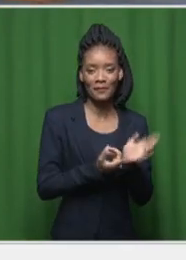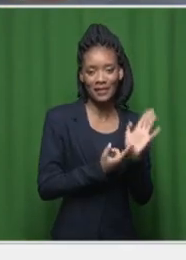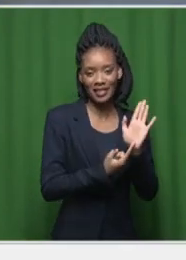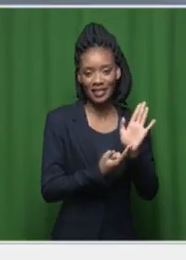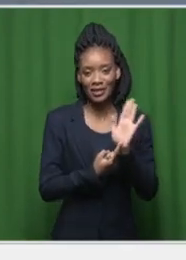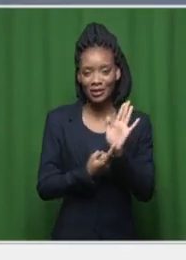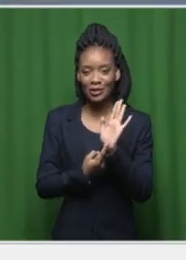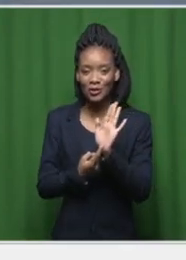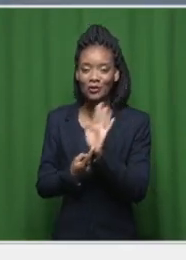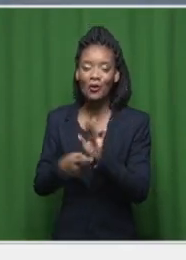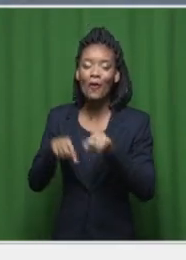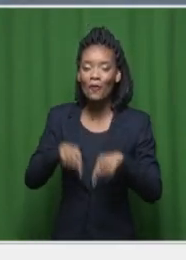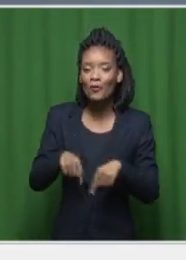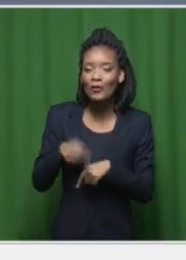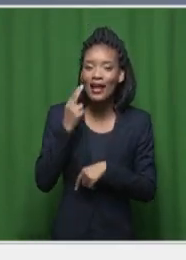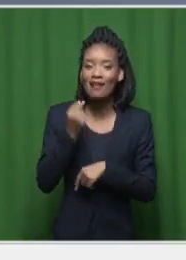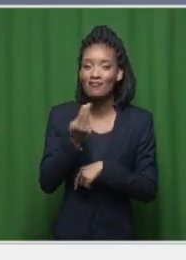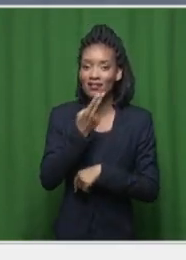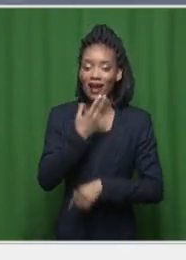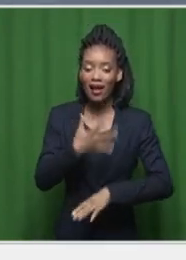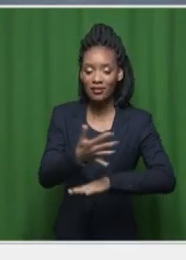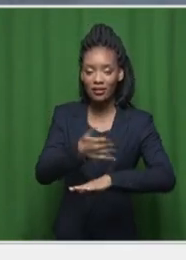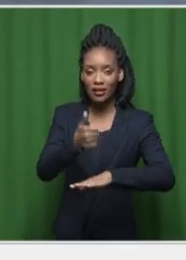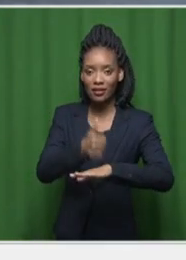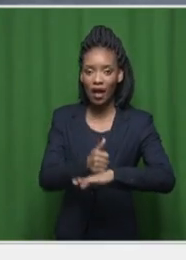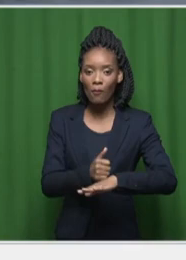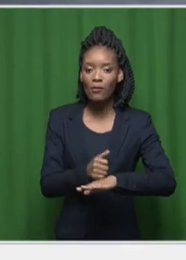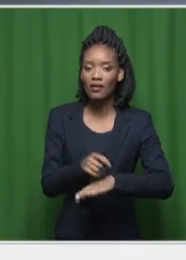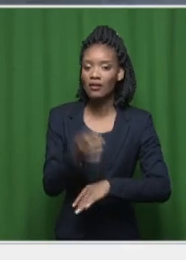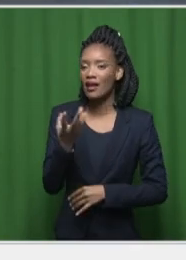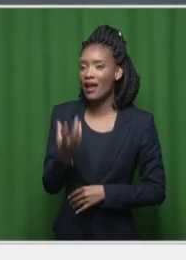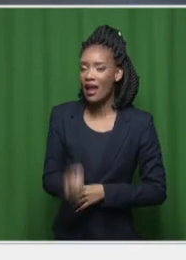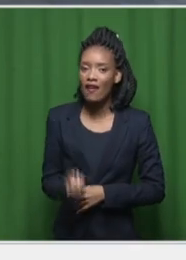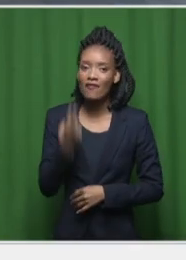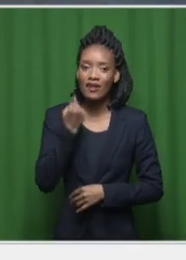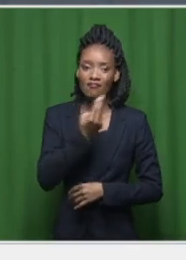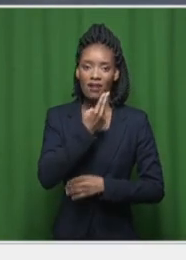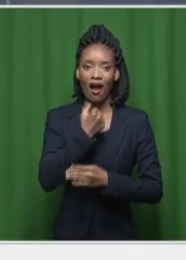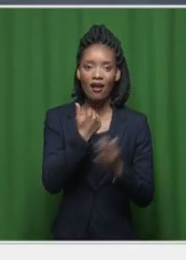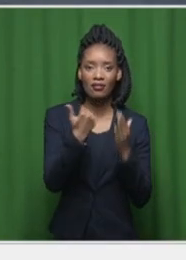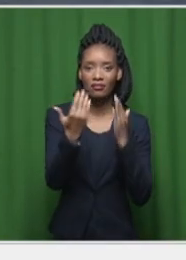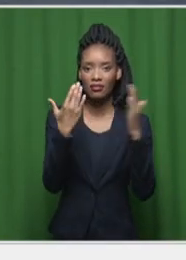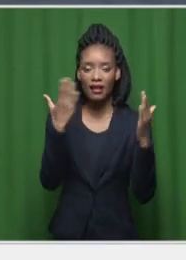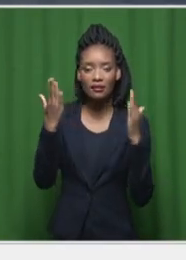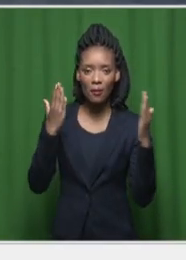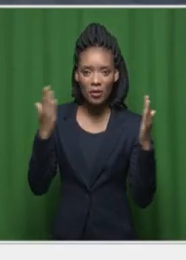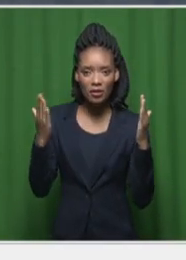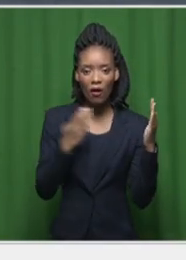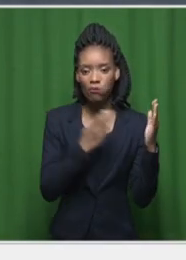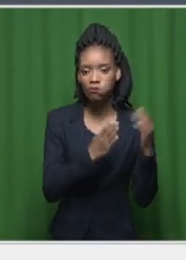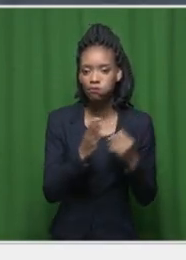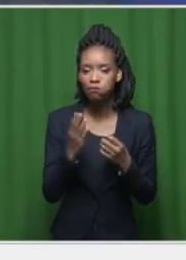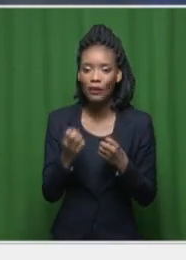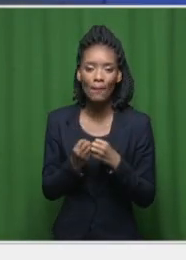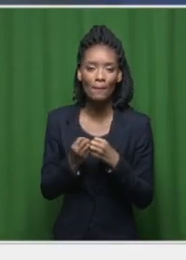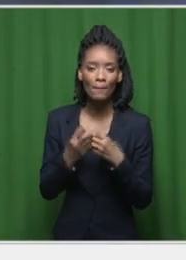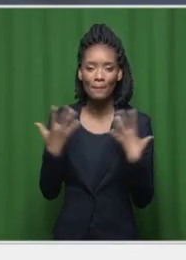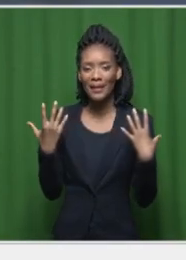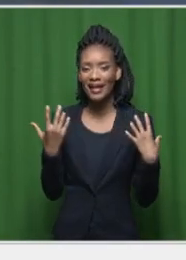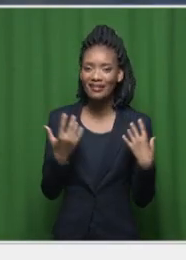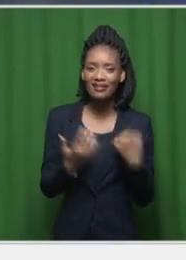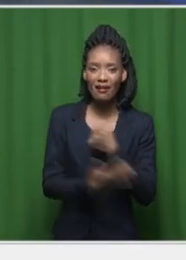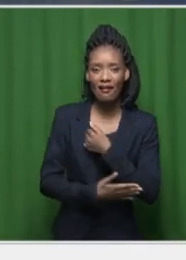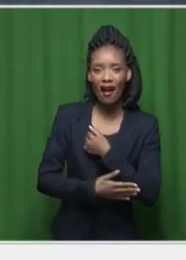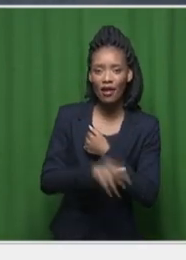this wonderful setup that they got going here. I mean, they've got so many exhibitors that are here that are representing about 21